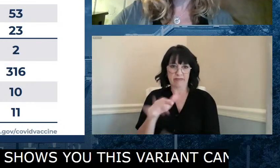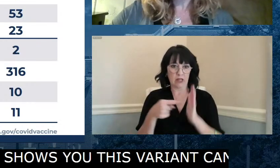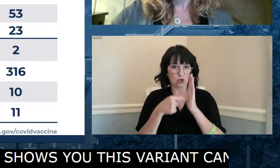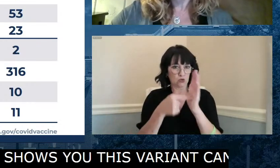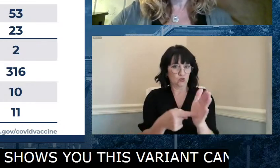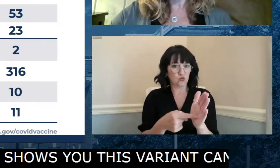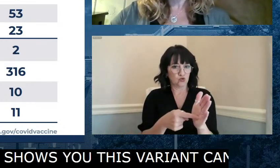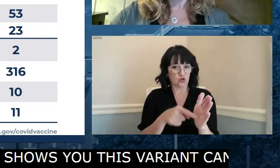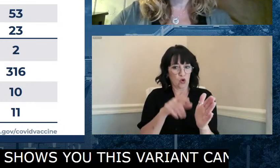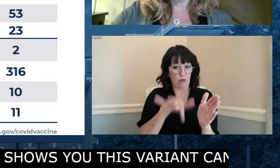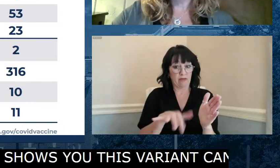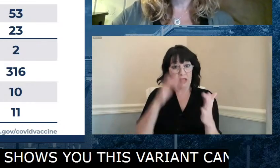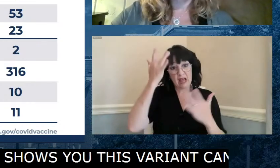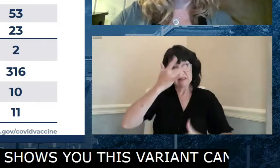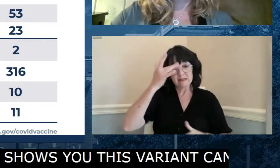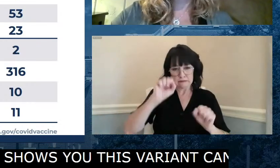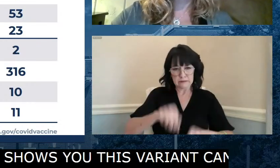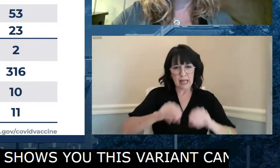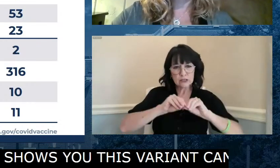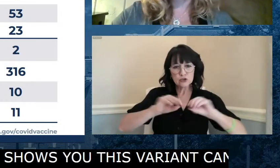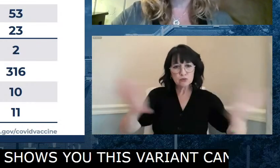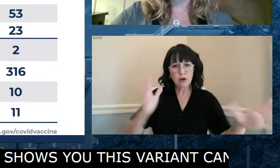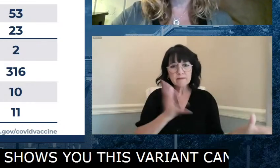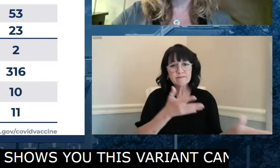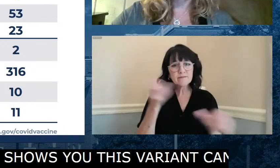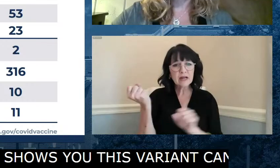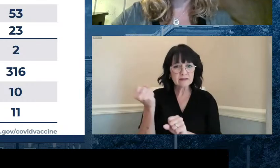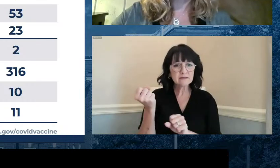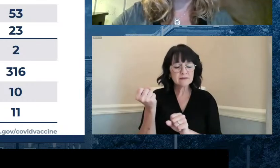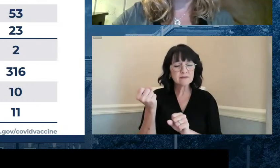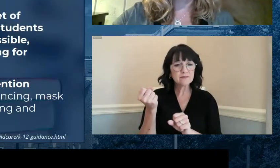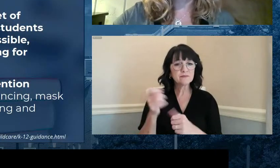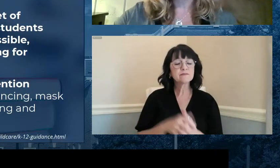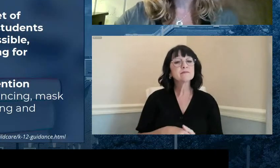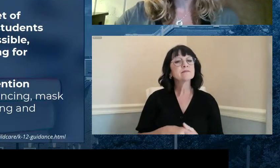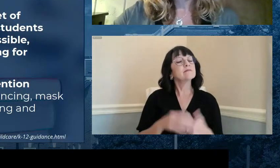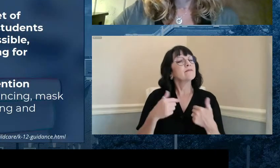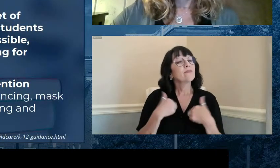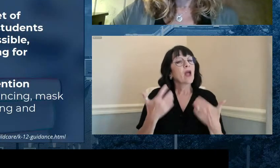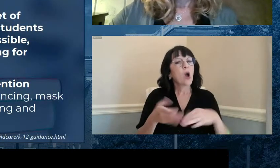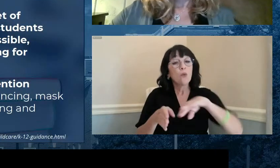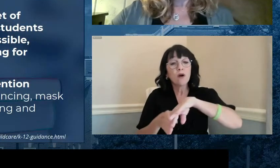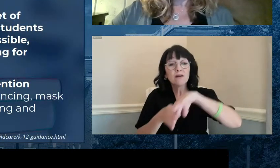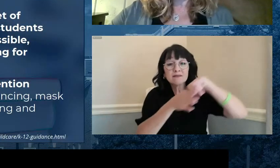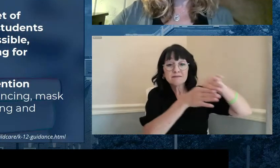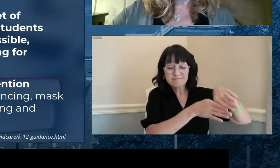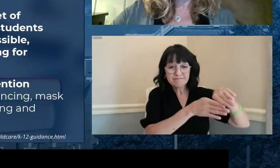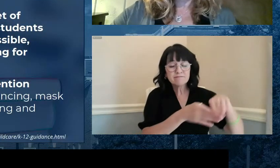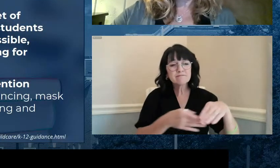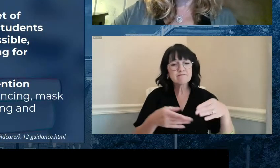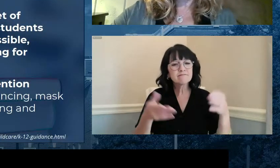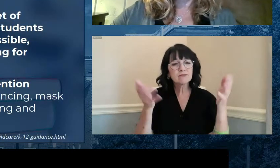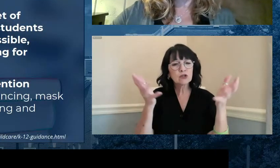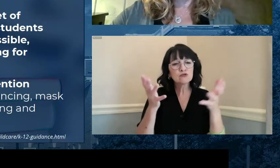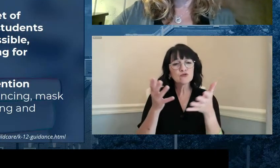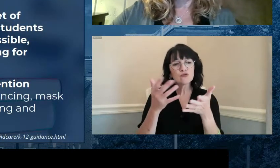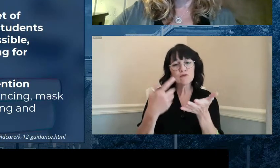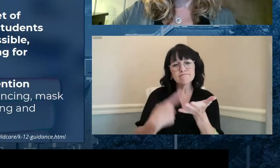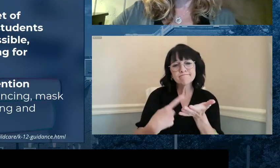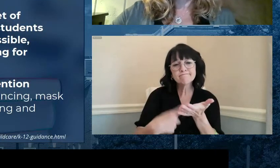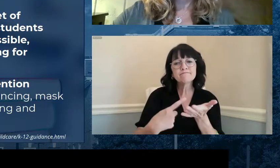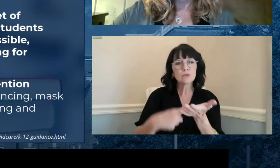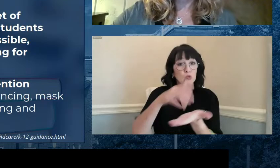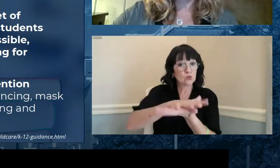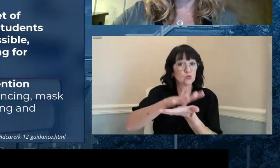Let me shift now topics to schools. So this past Friday,